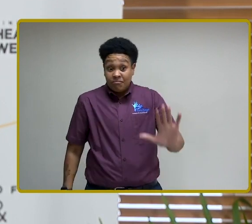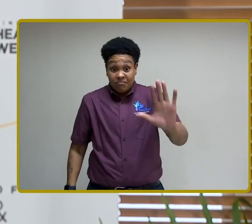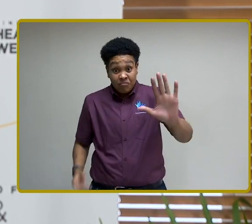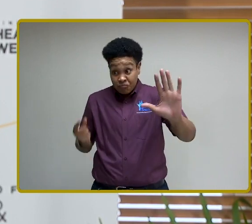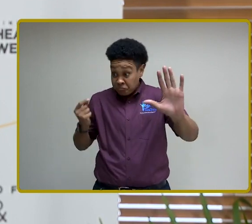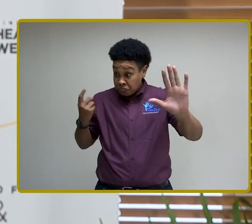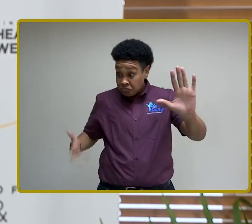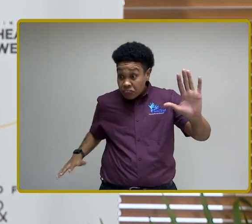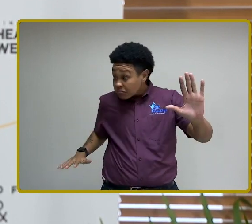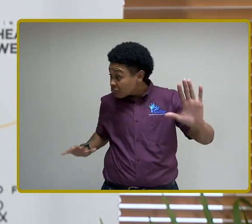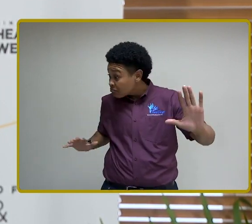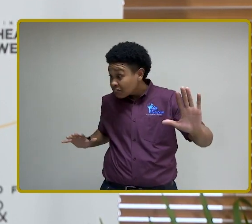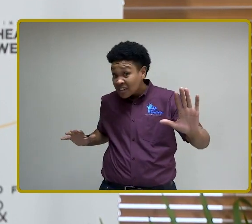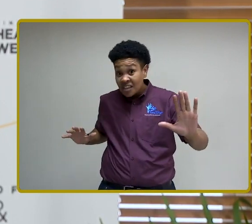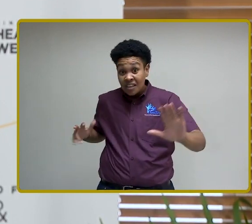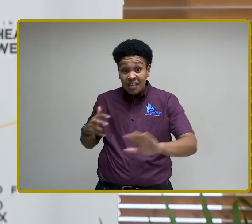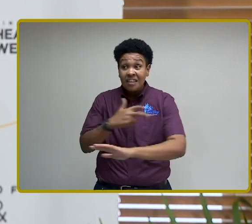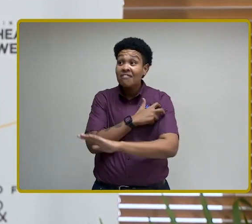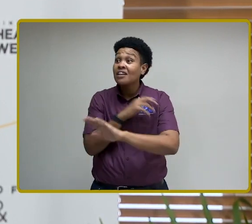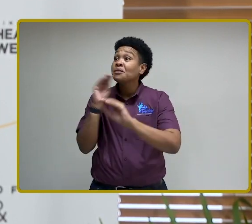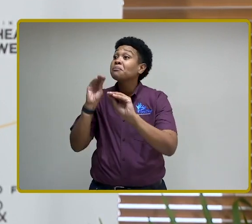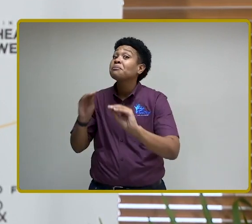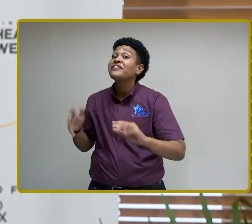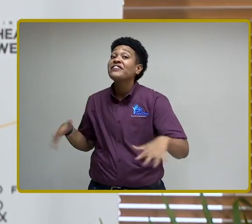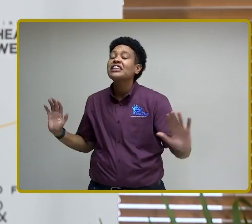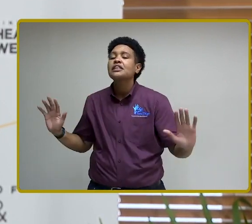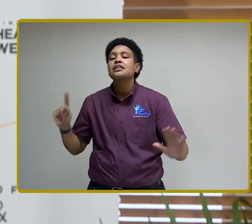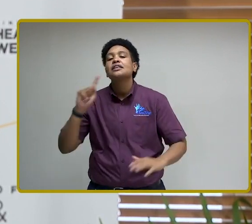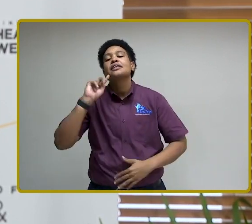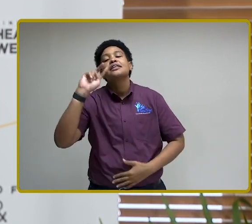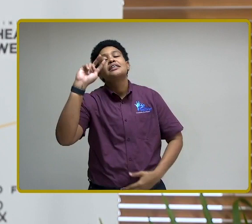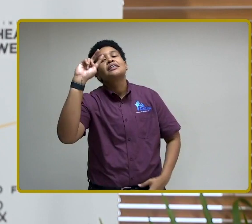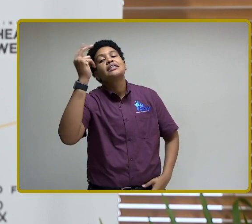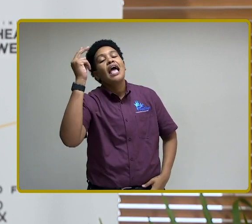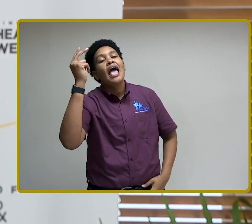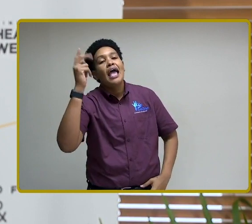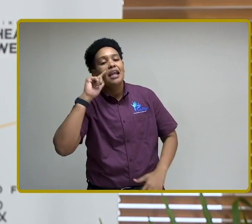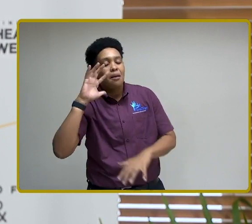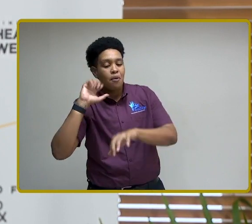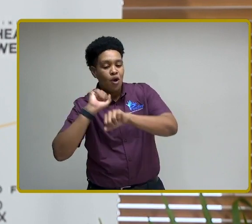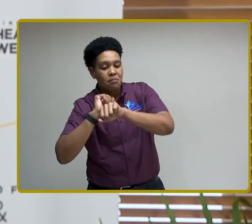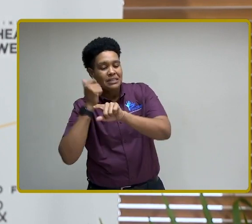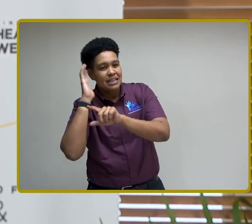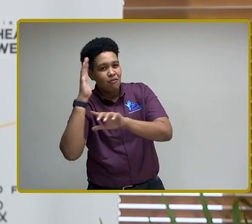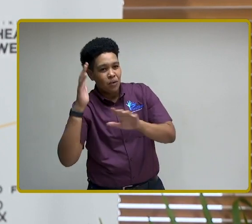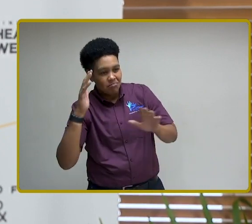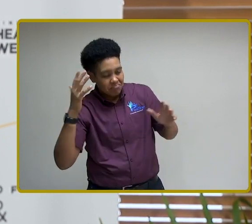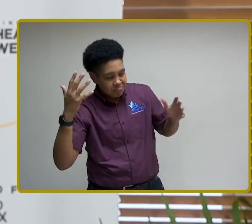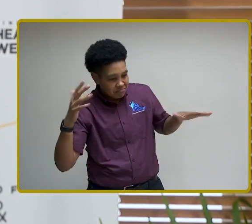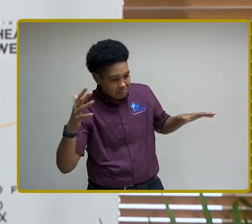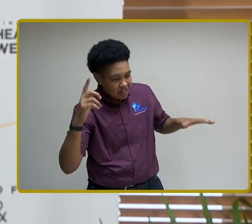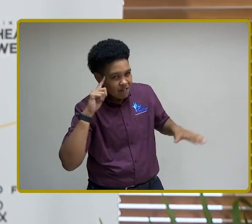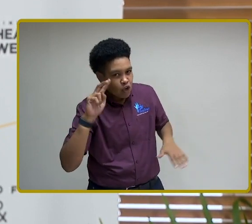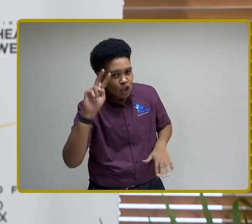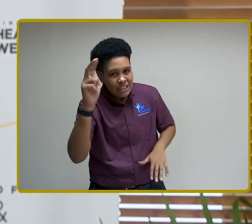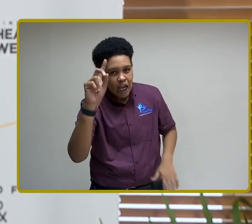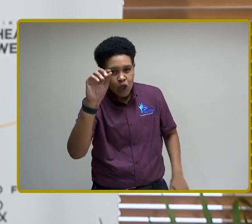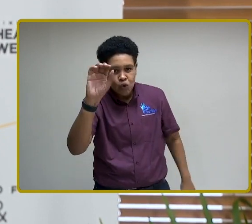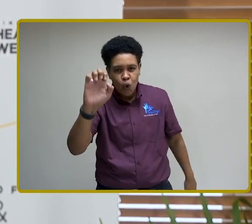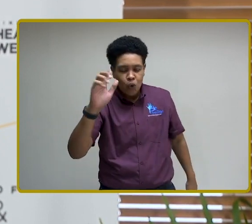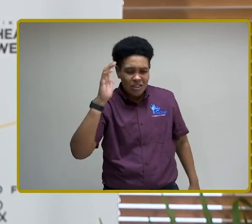is done and you have done the vaccination, a second appointment will be made for your second